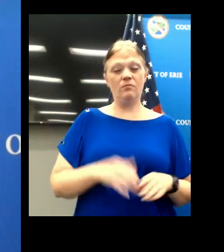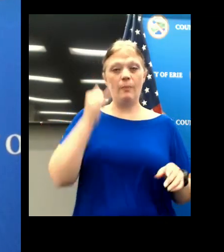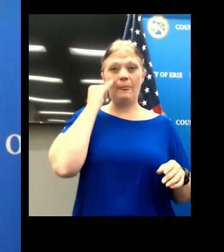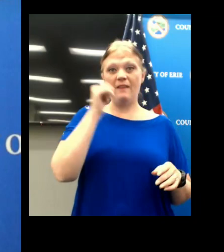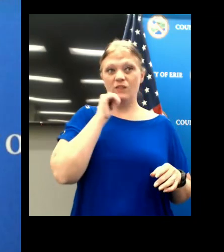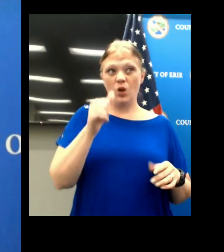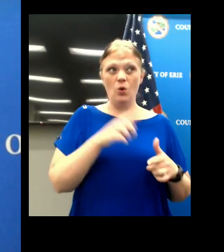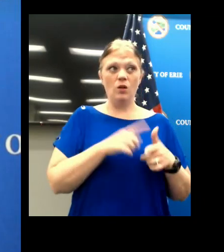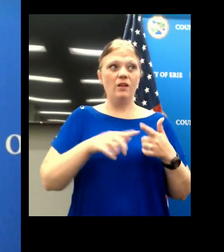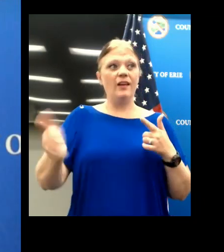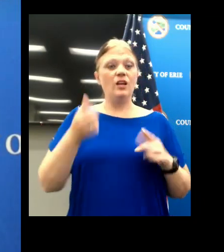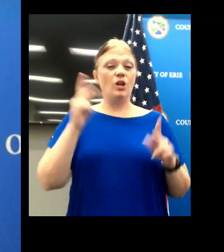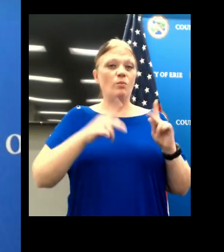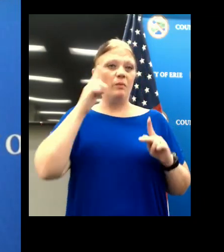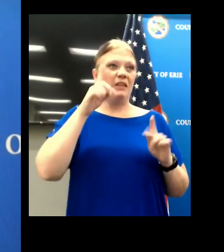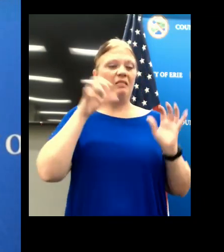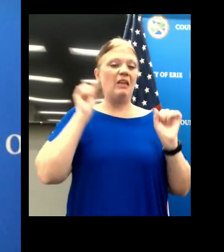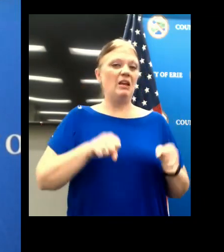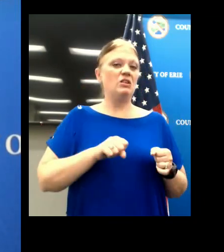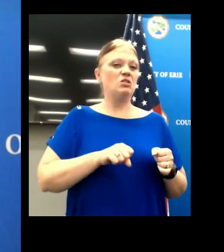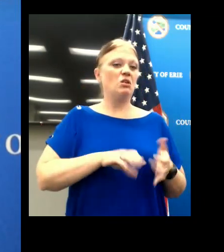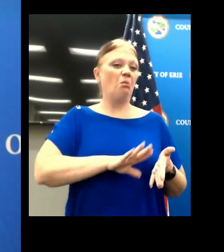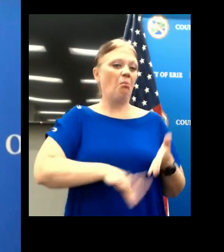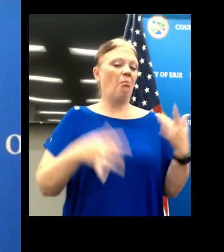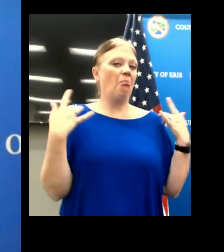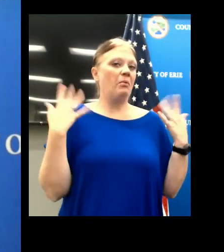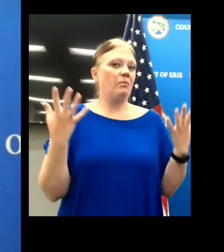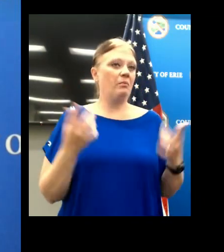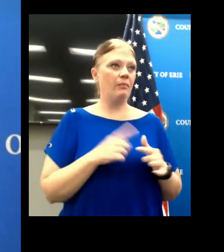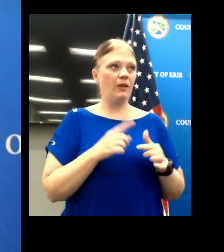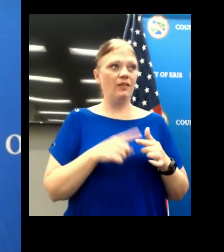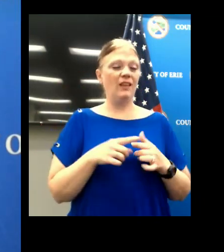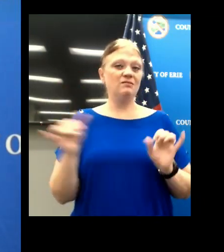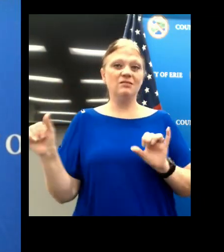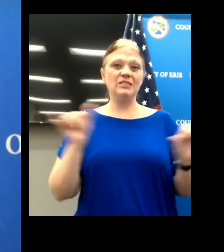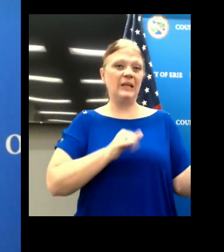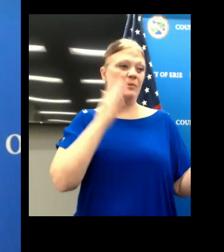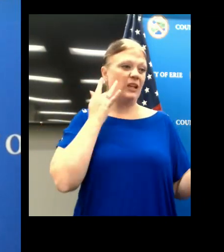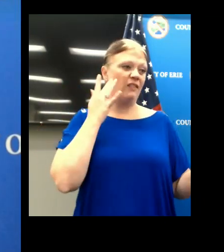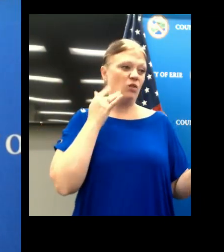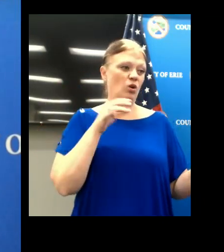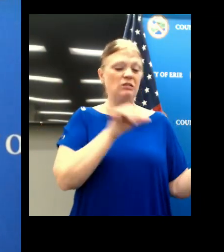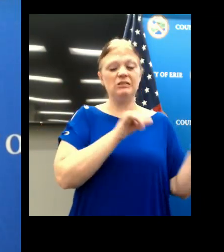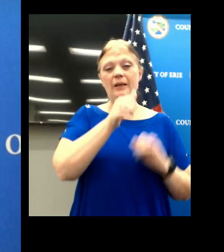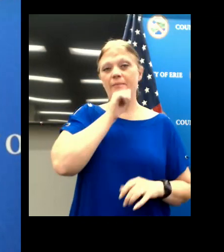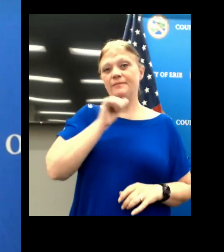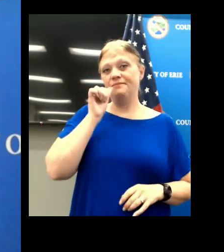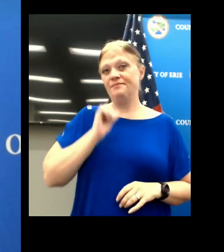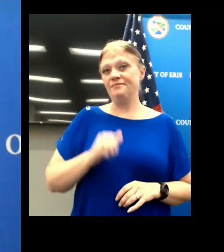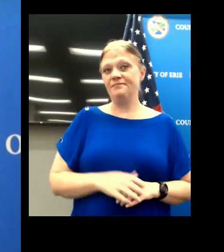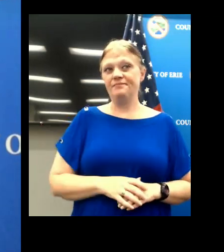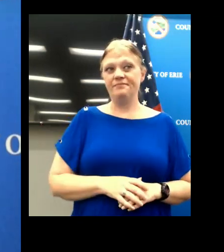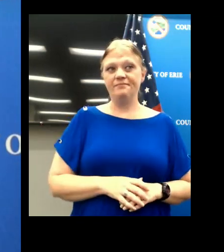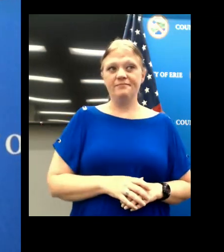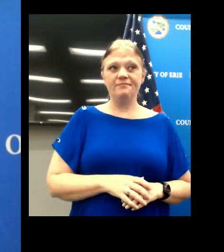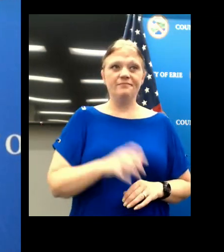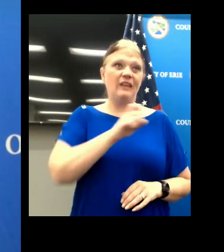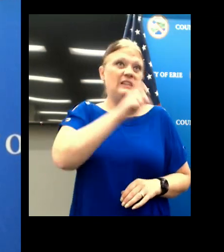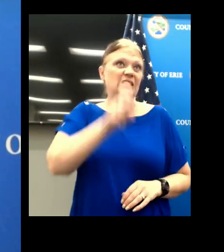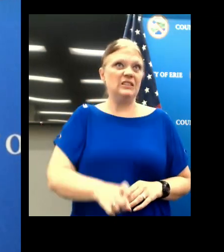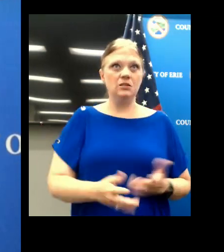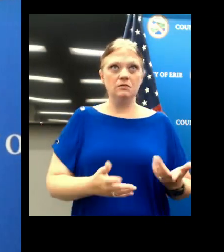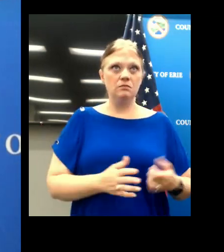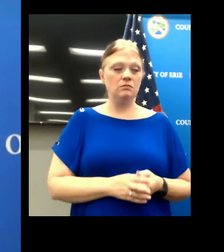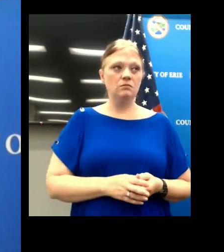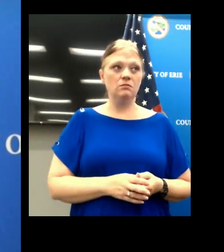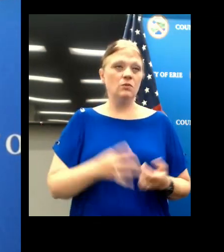don't, then other people think they can get away with it, and the next thing you know, we'll be like California, we'll be like Arizona, we'll be like Texas,